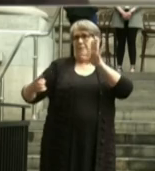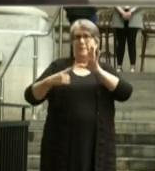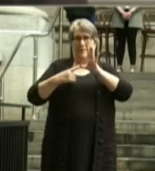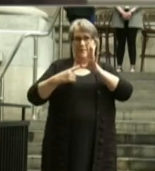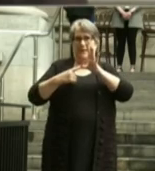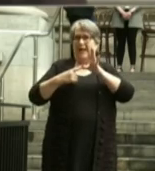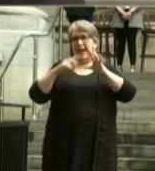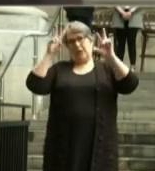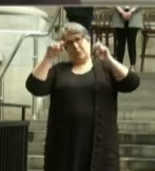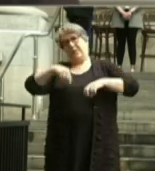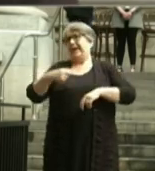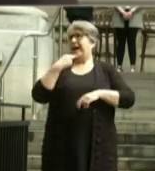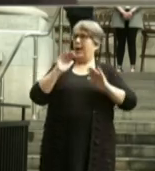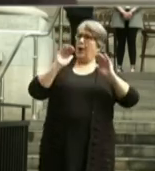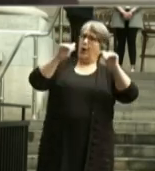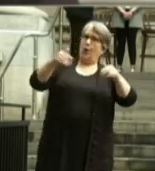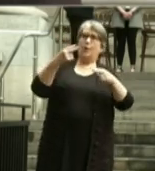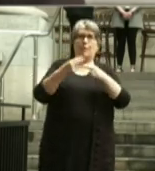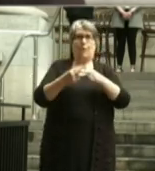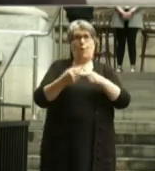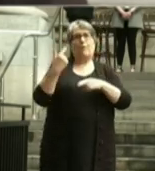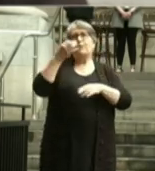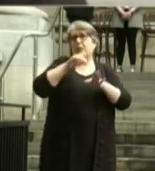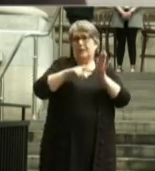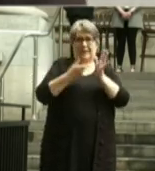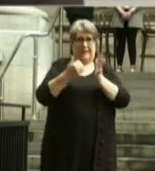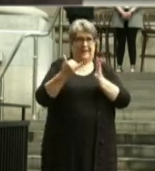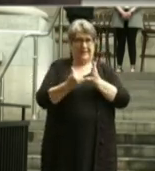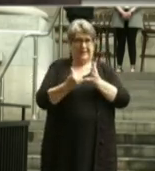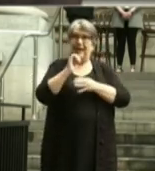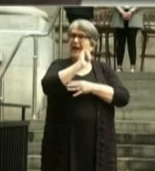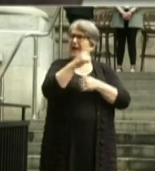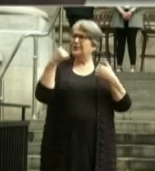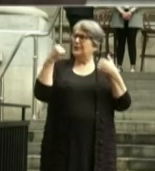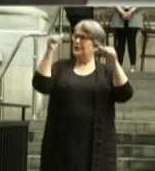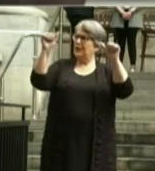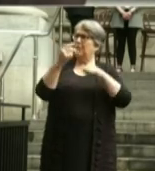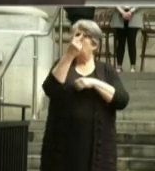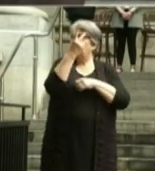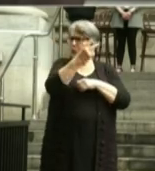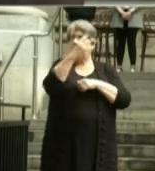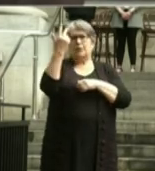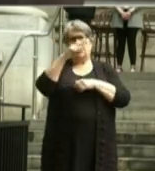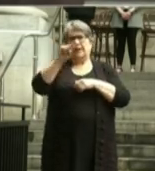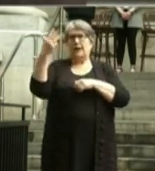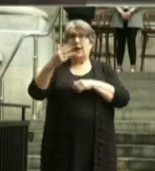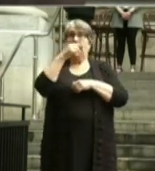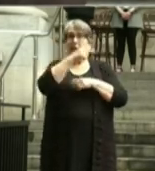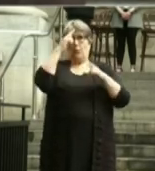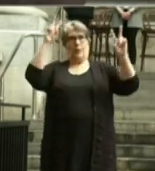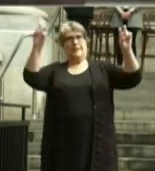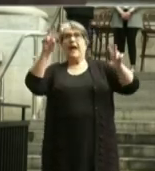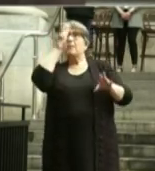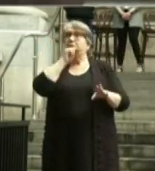Australia and has called Adelaide home for the past several years. Among his accomplishments in 2019, Nathan was